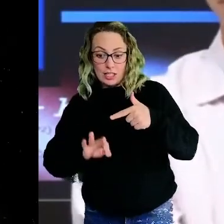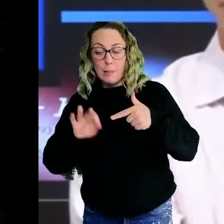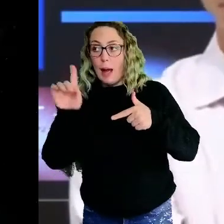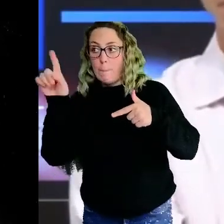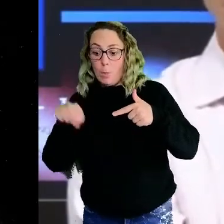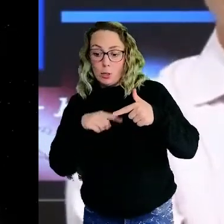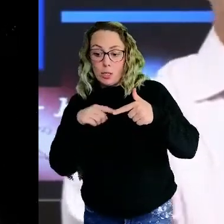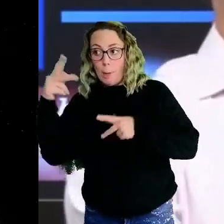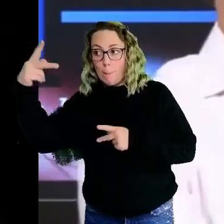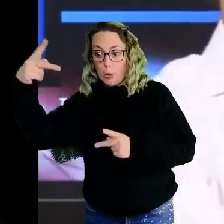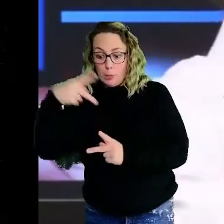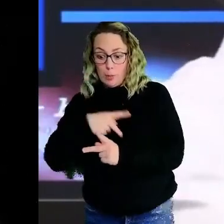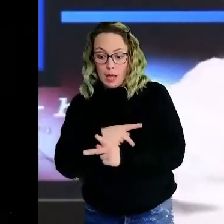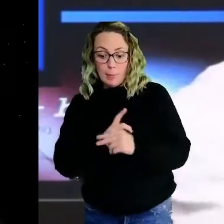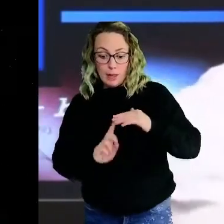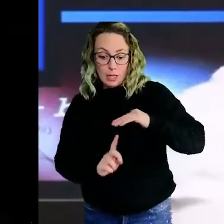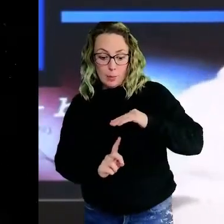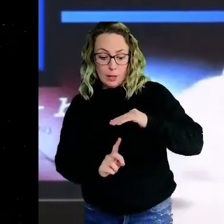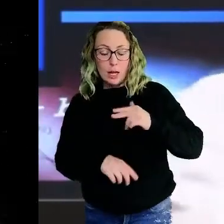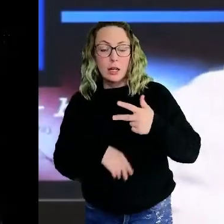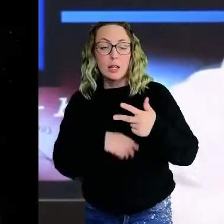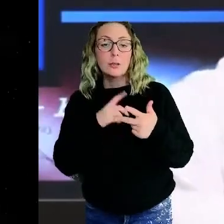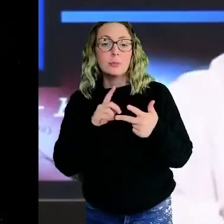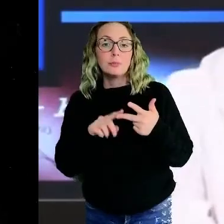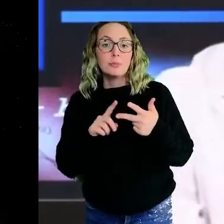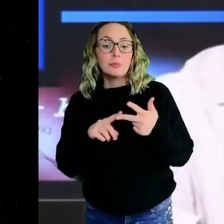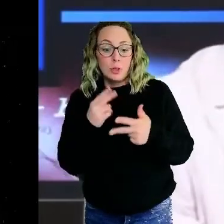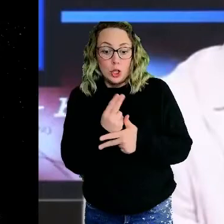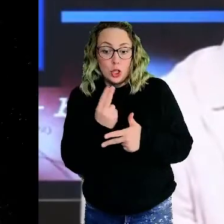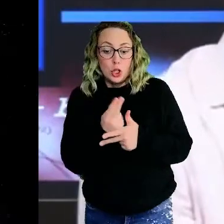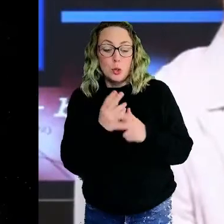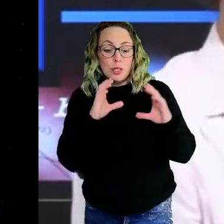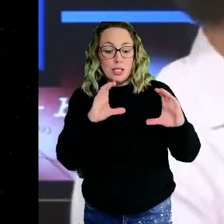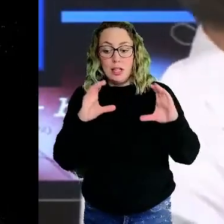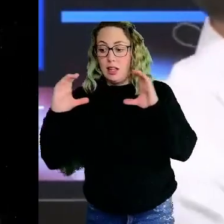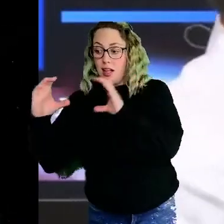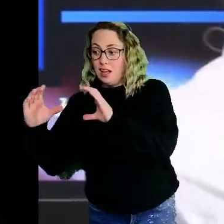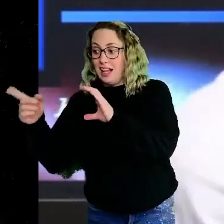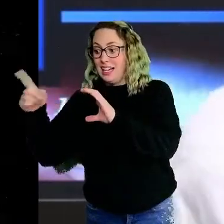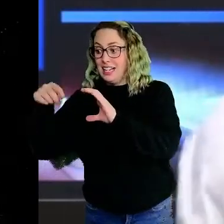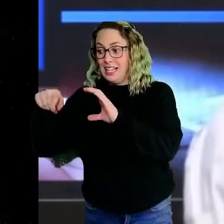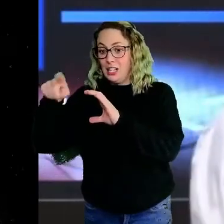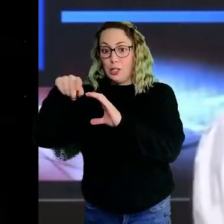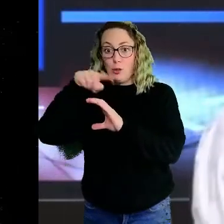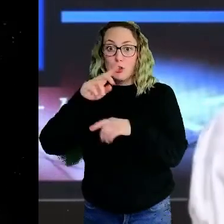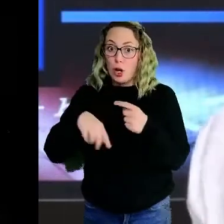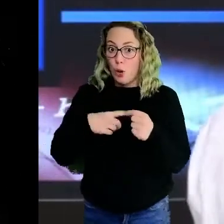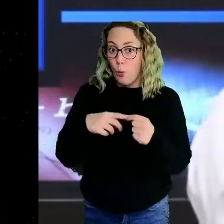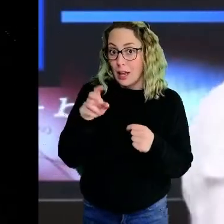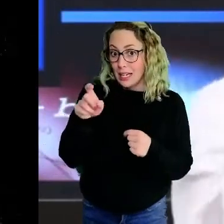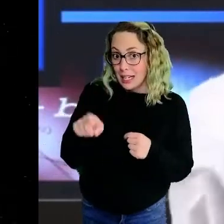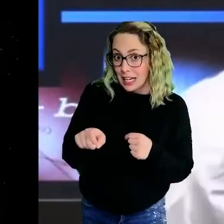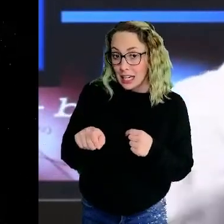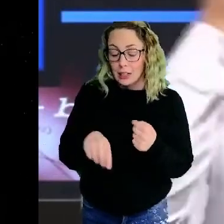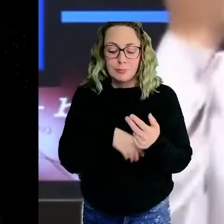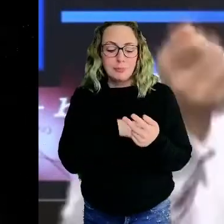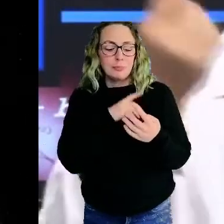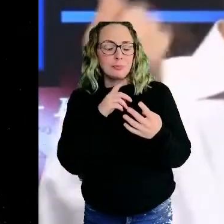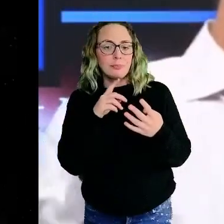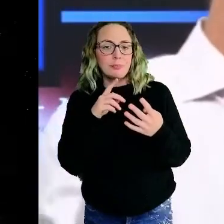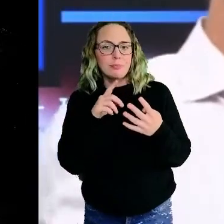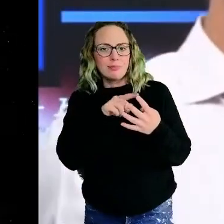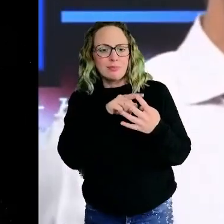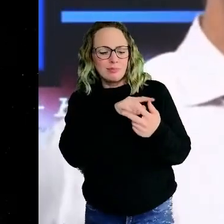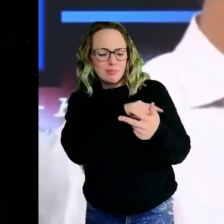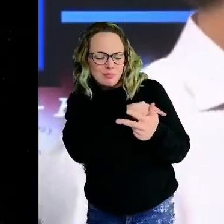denominator. You're supposed to utilize distribution when necessary. And if you utilize